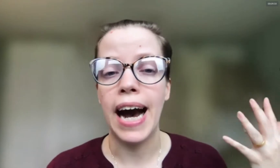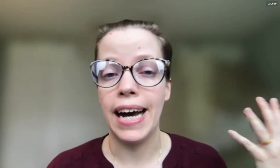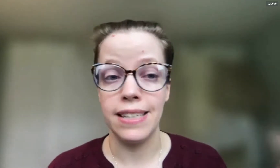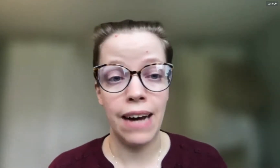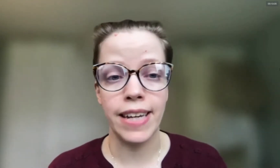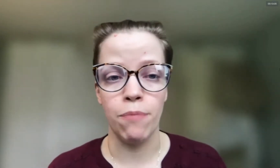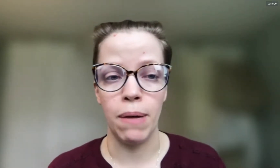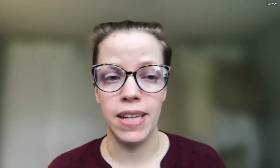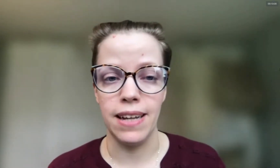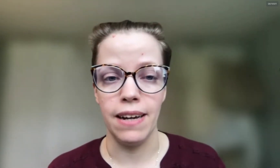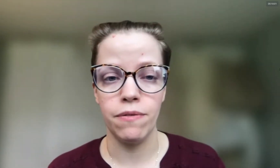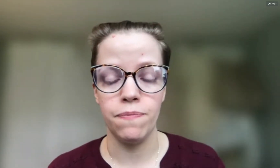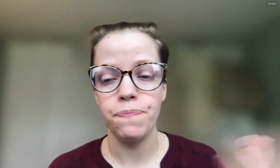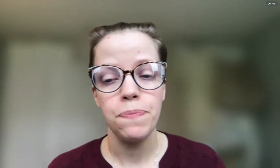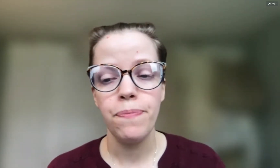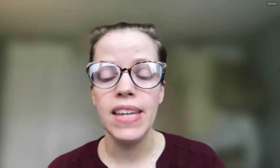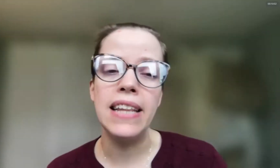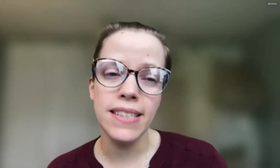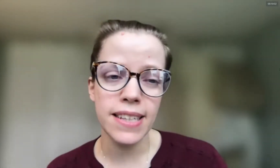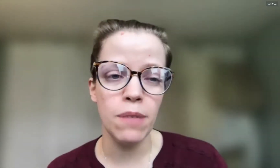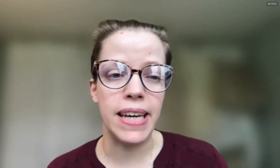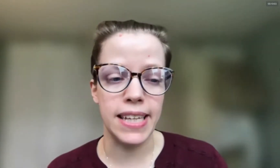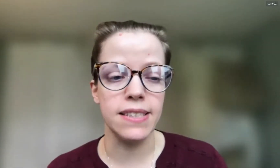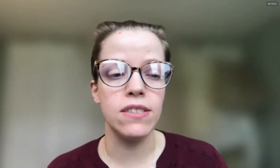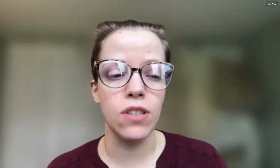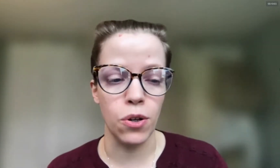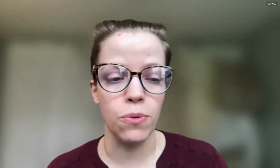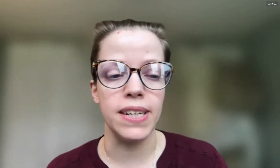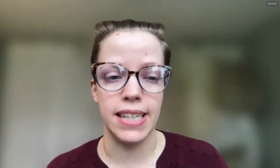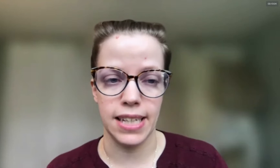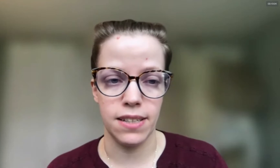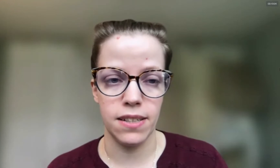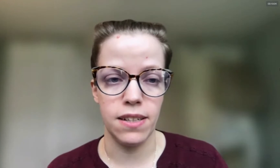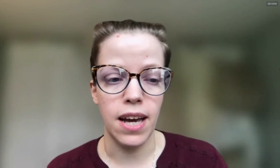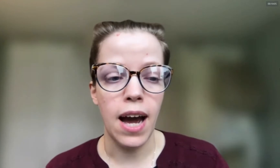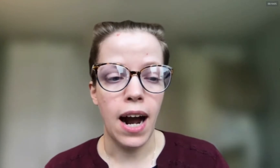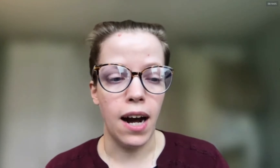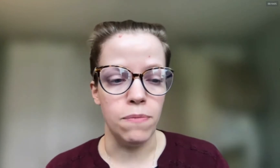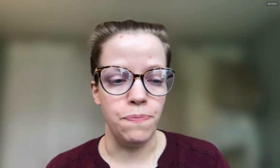paths and navigate public life. And this scheme is so needed.